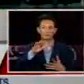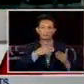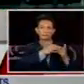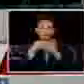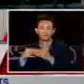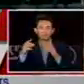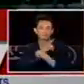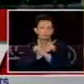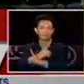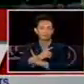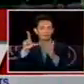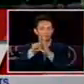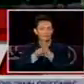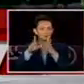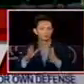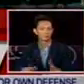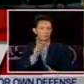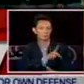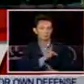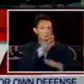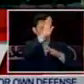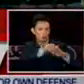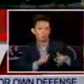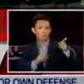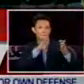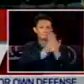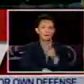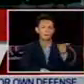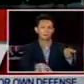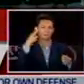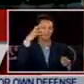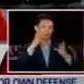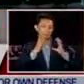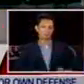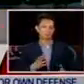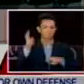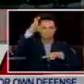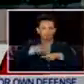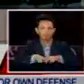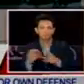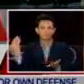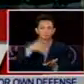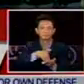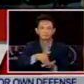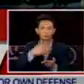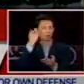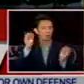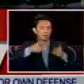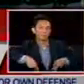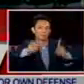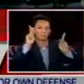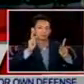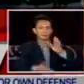counsel, former Justice Serafin Cuevas, to bring his client back to the session hall, or in this